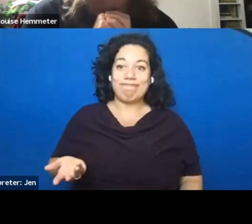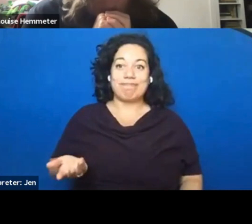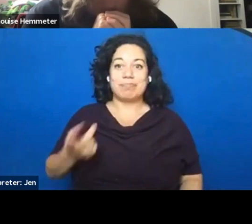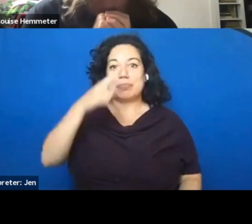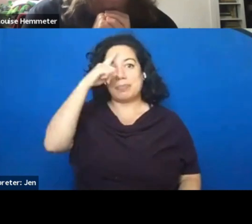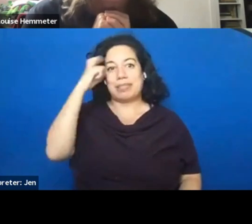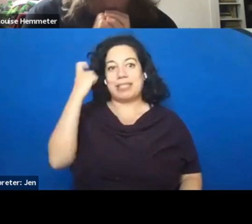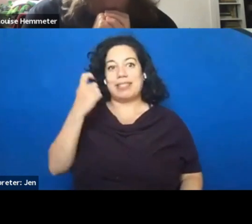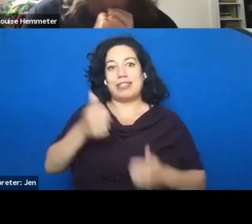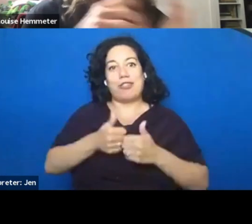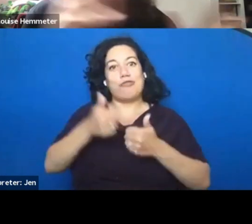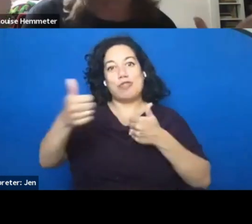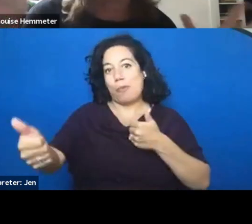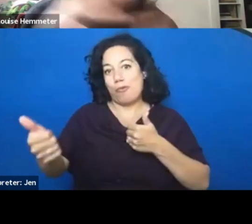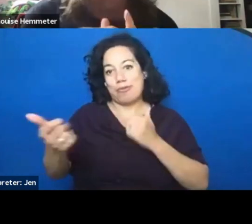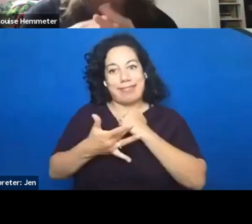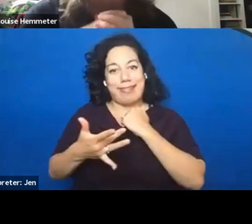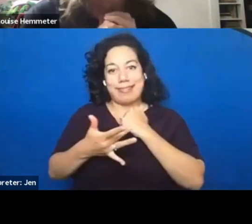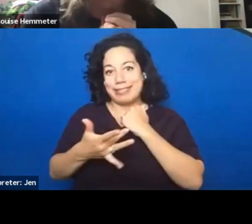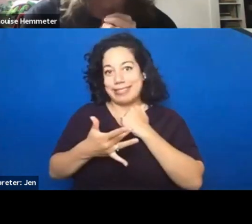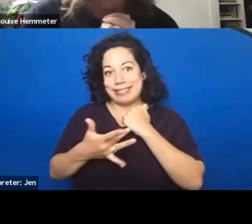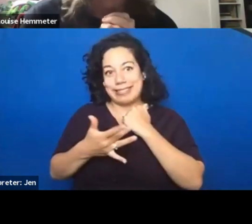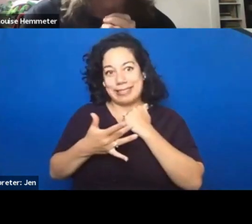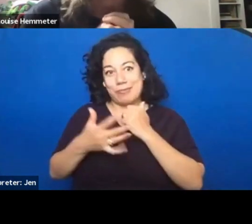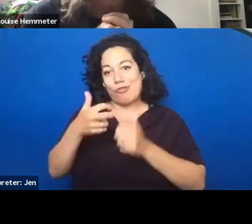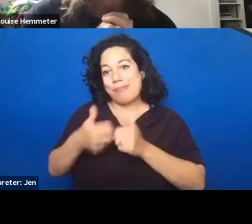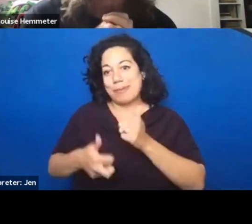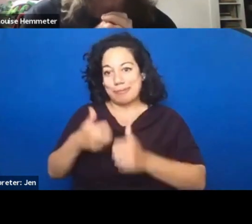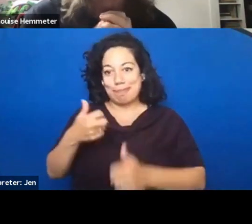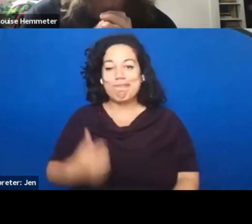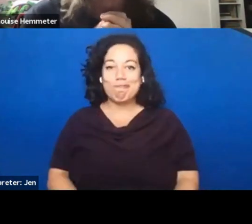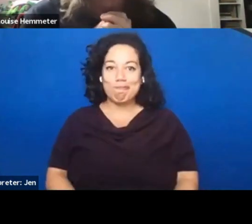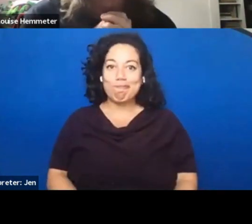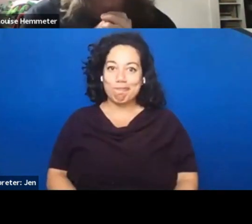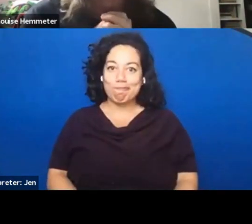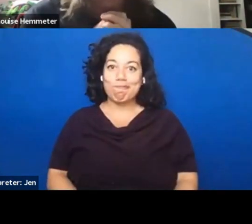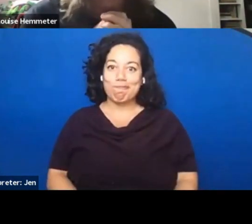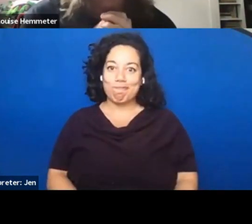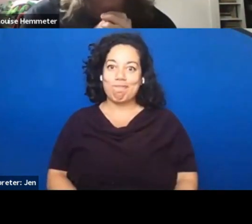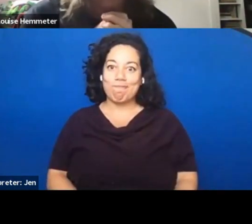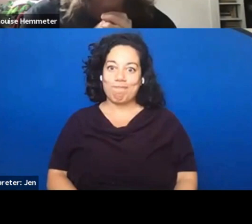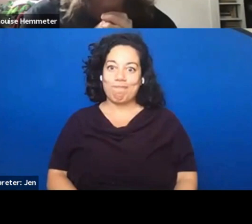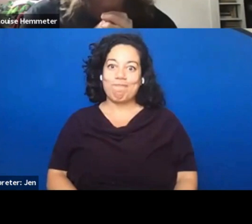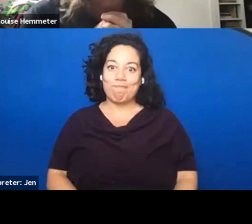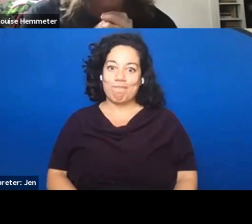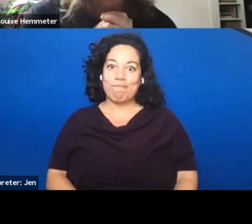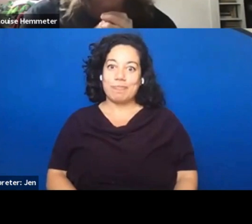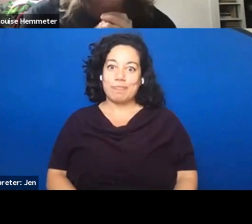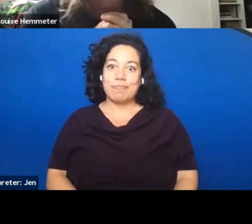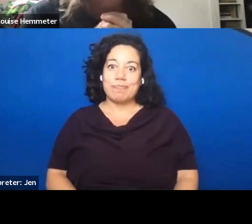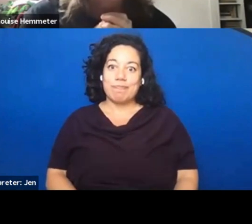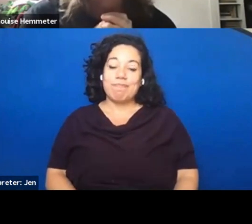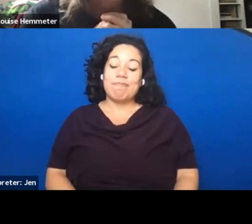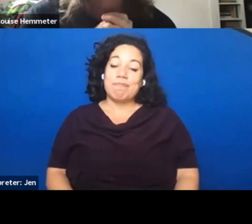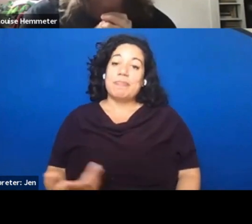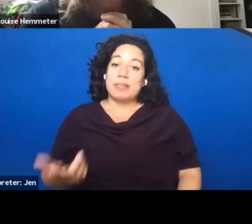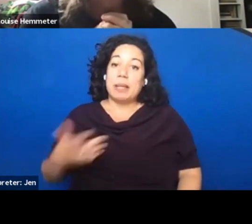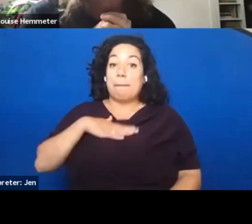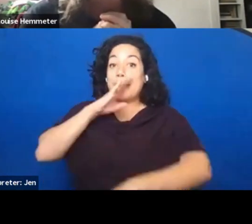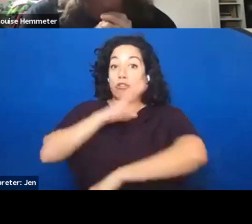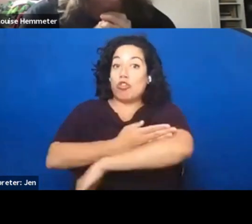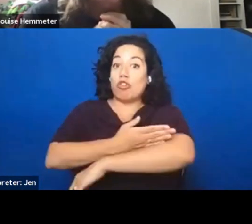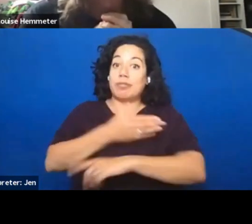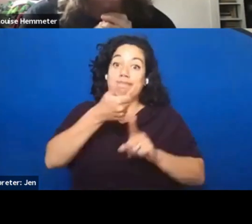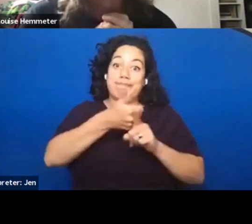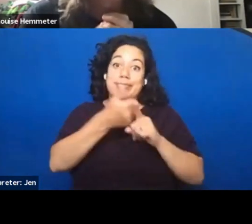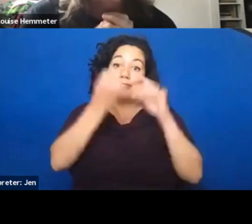remote technology issues. Interesting. You know, my daughter is a special education